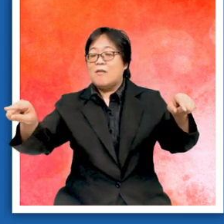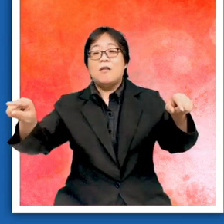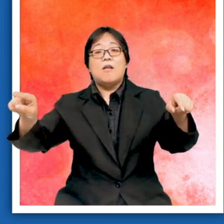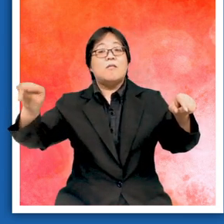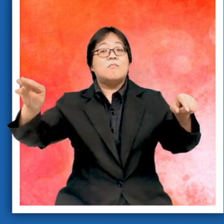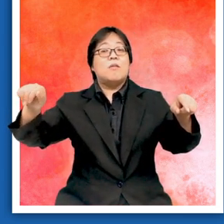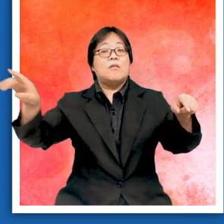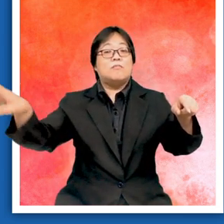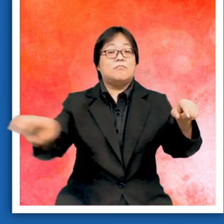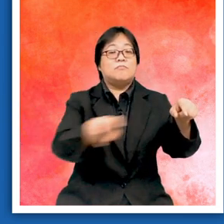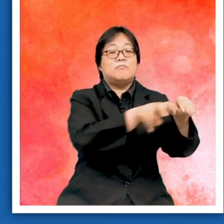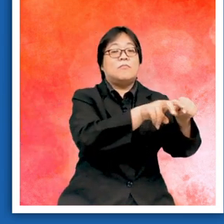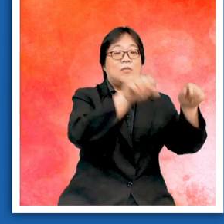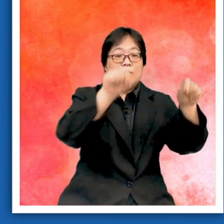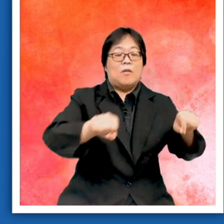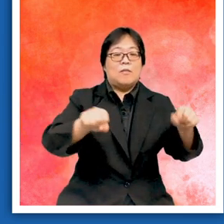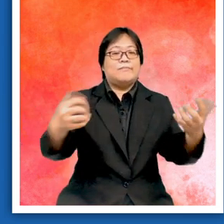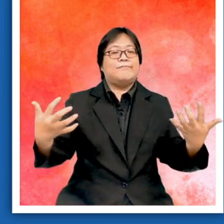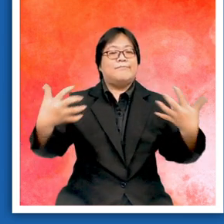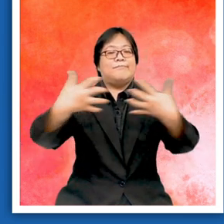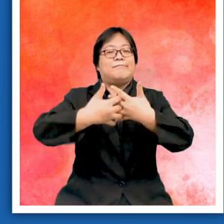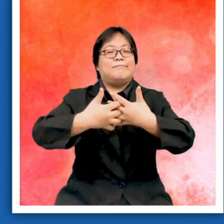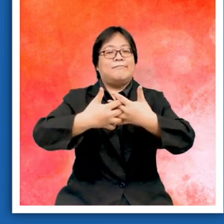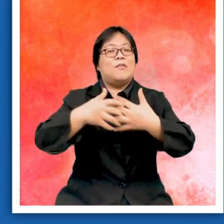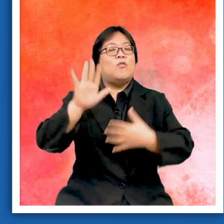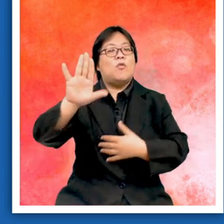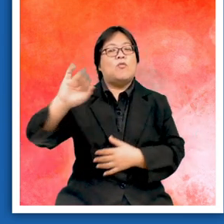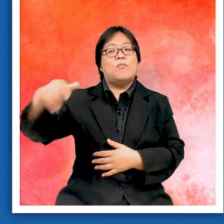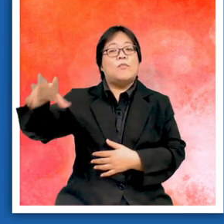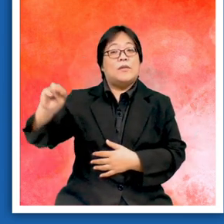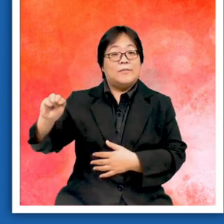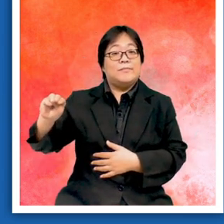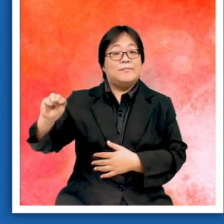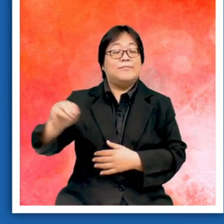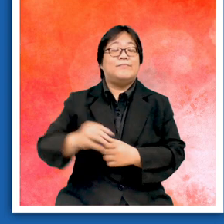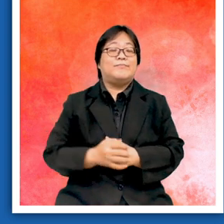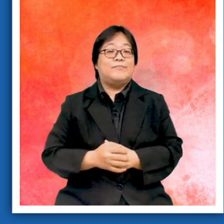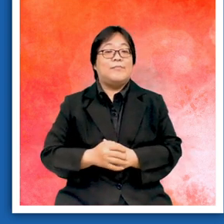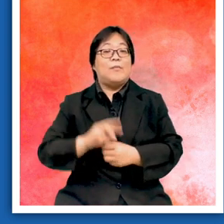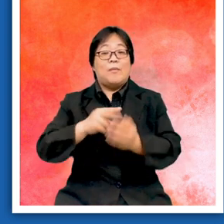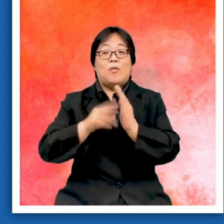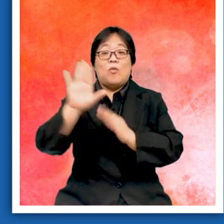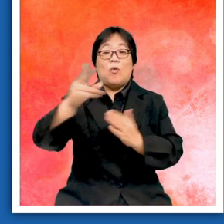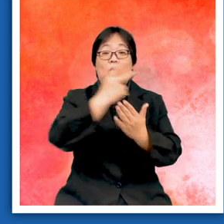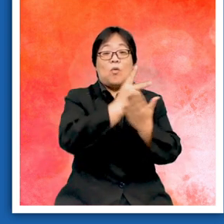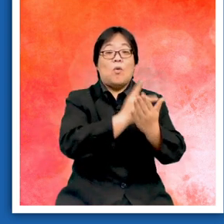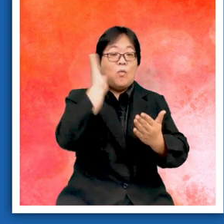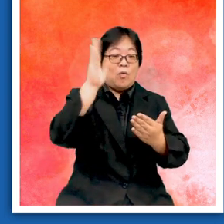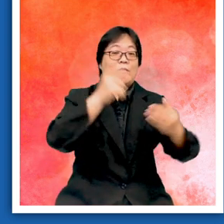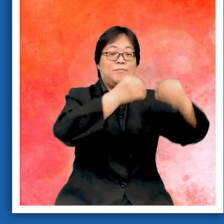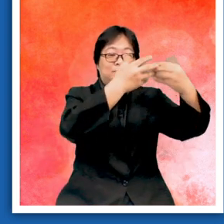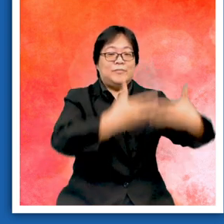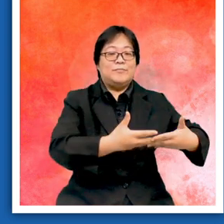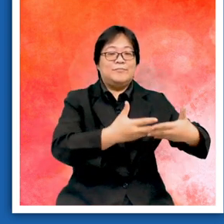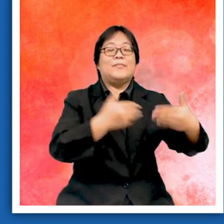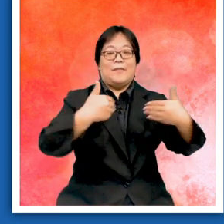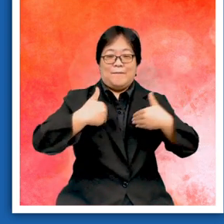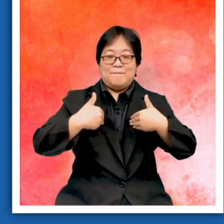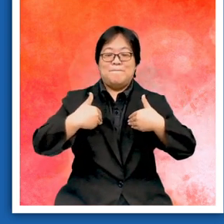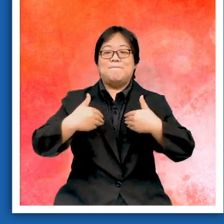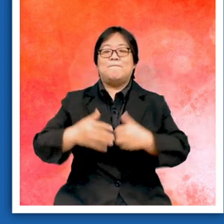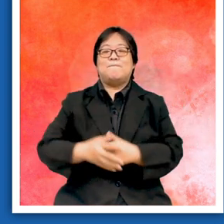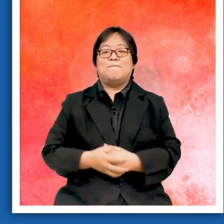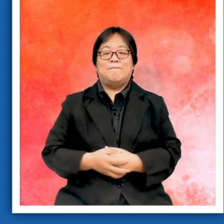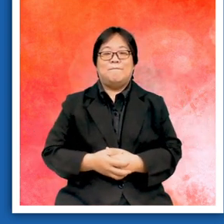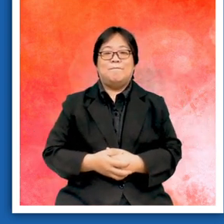does is it will automatically sync the Maya update to your Spectrum page so that your course will appear right